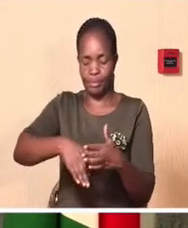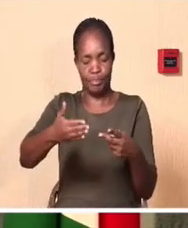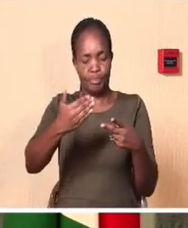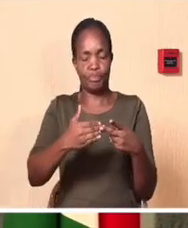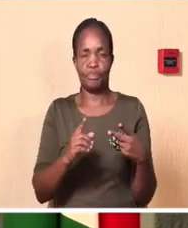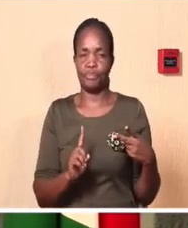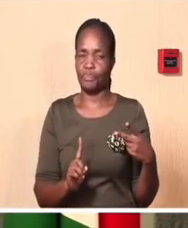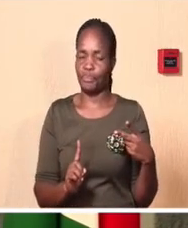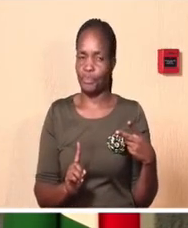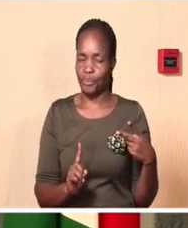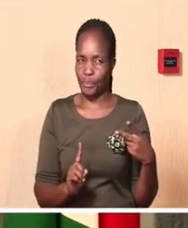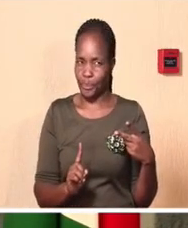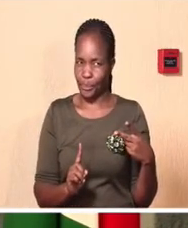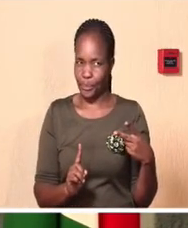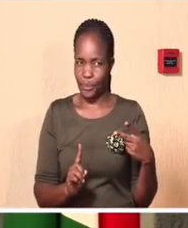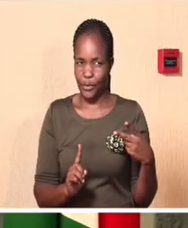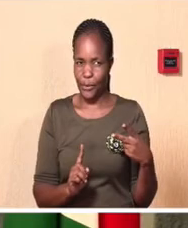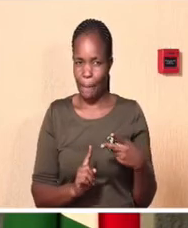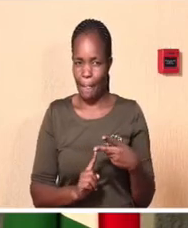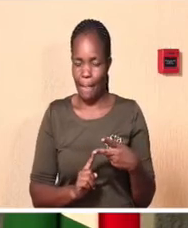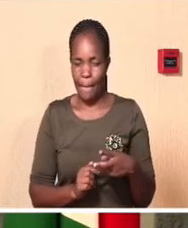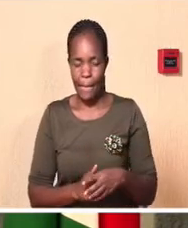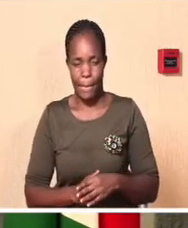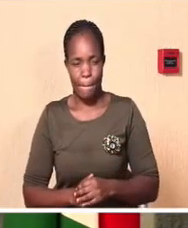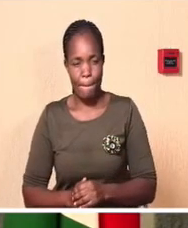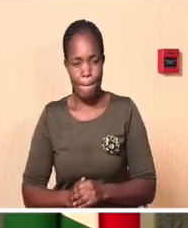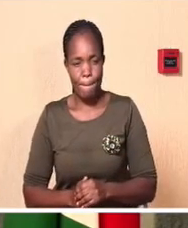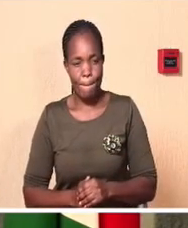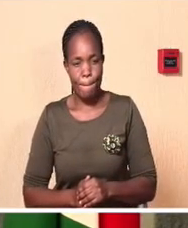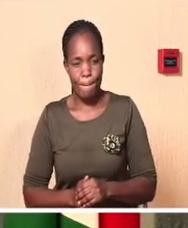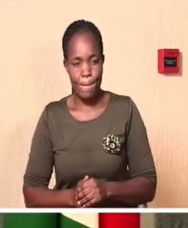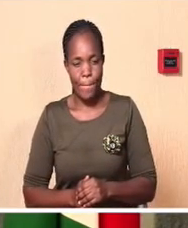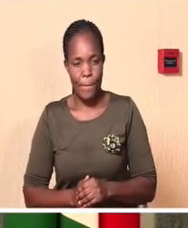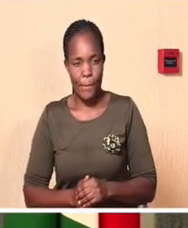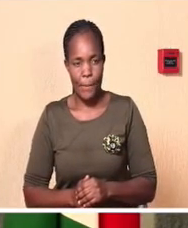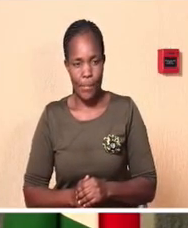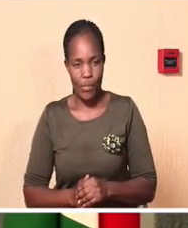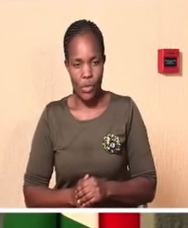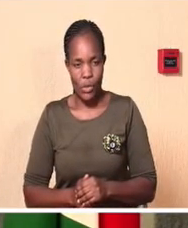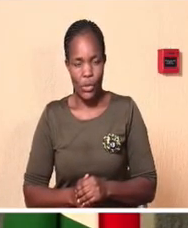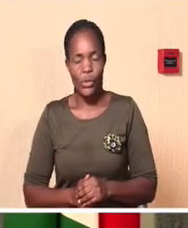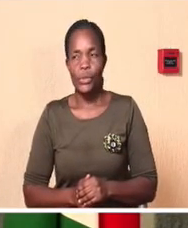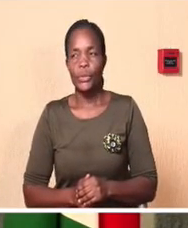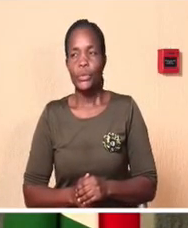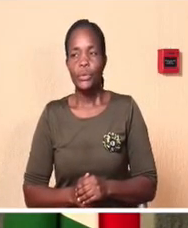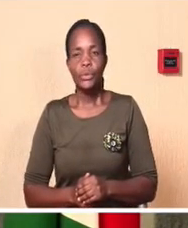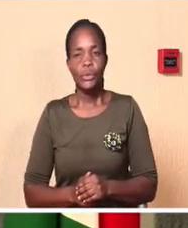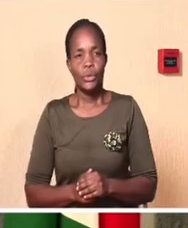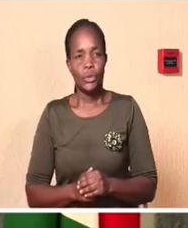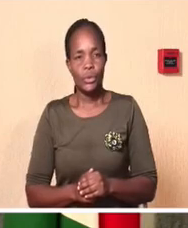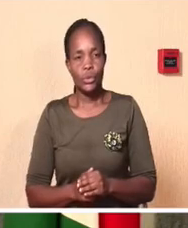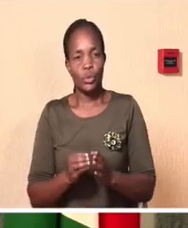Secondly, to also put everything into context, that as we